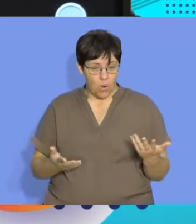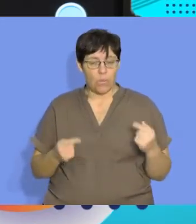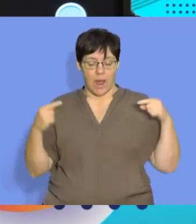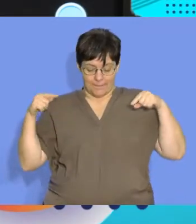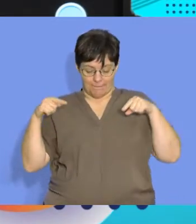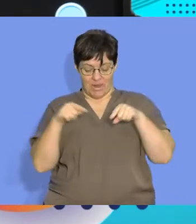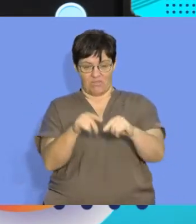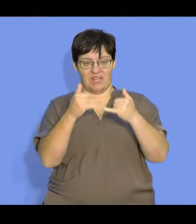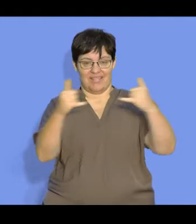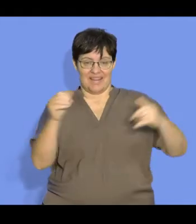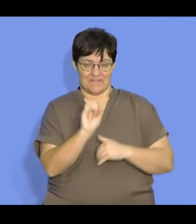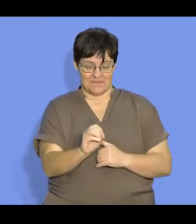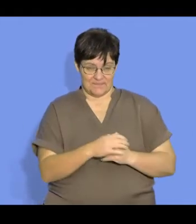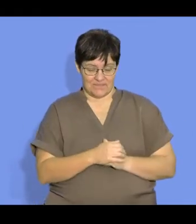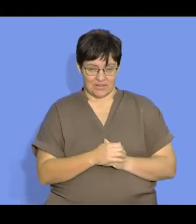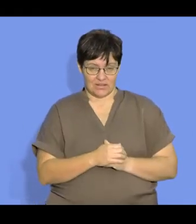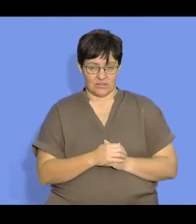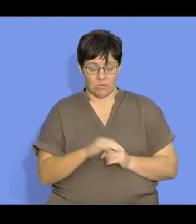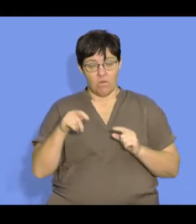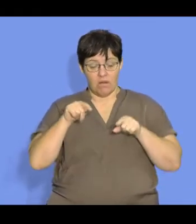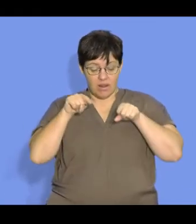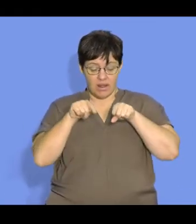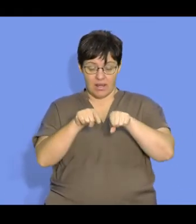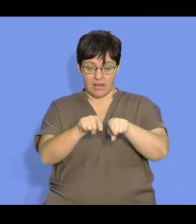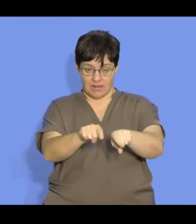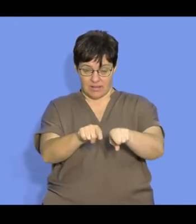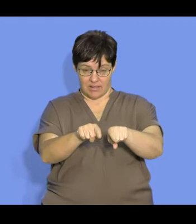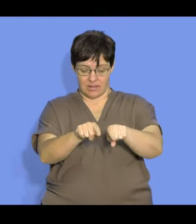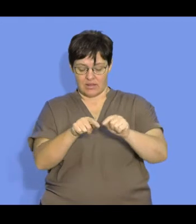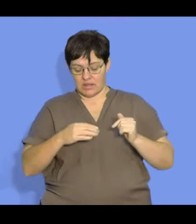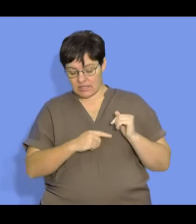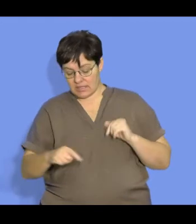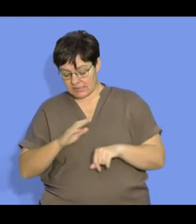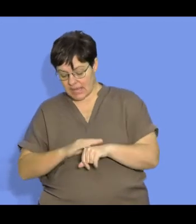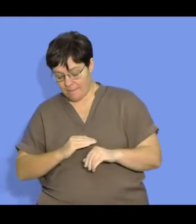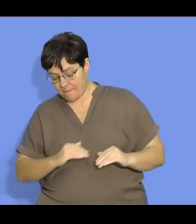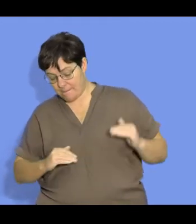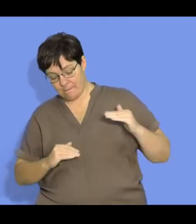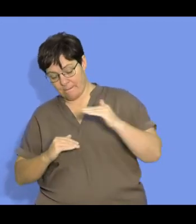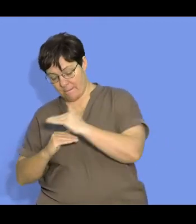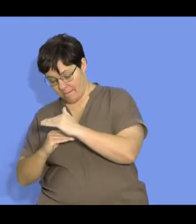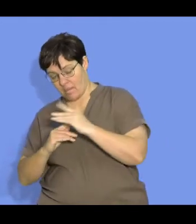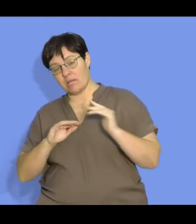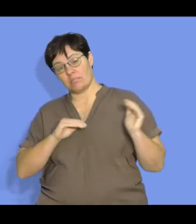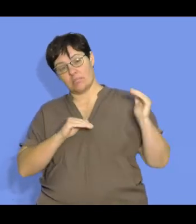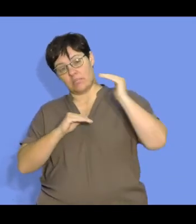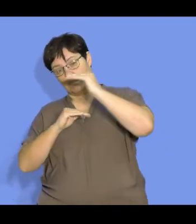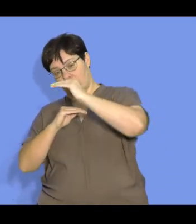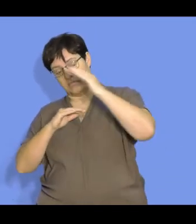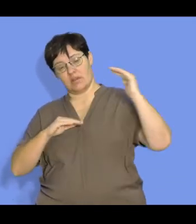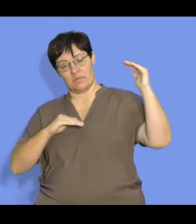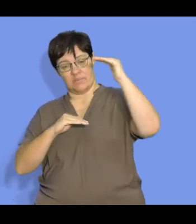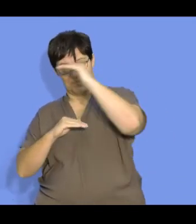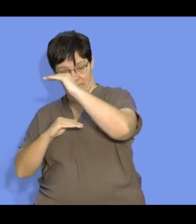by a parallel line. So the line that's parallel to the time axis actually indicates that